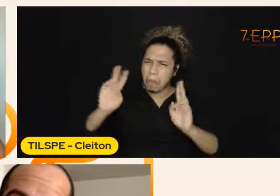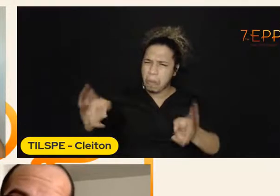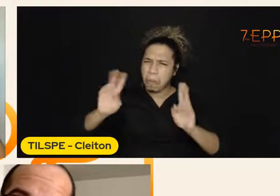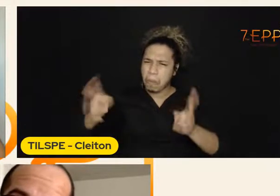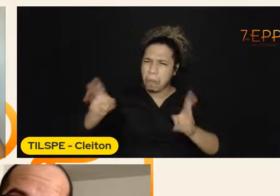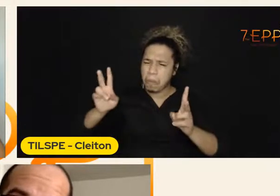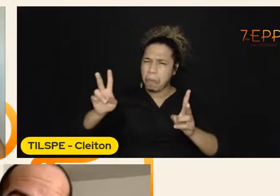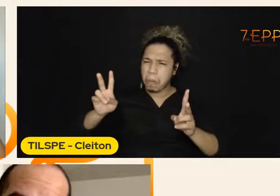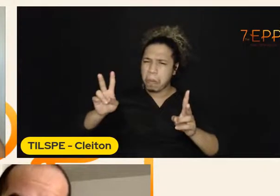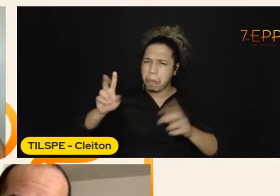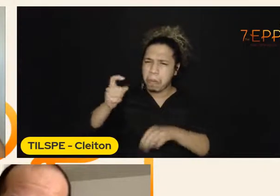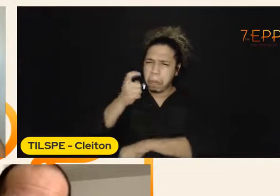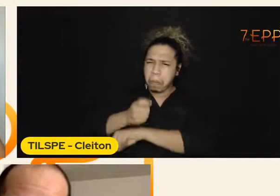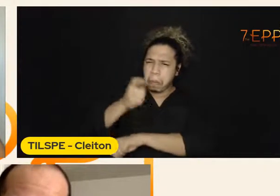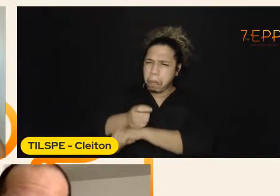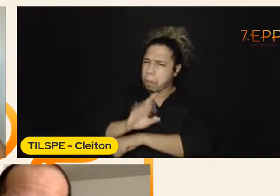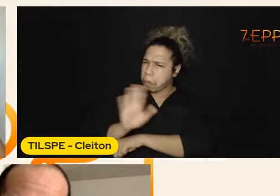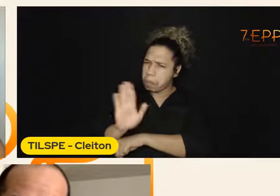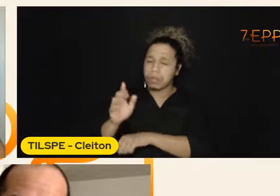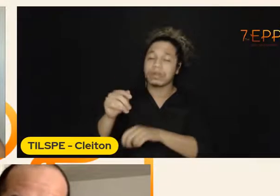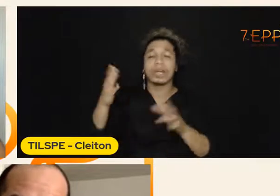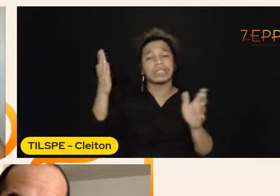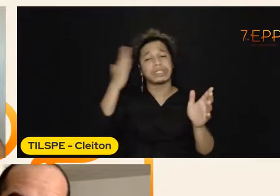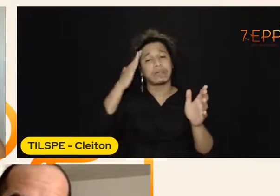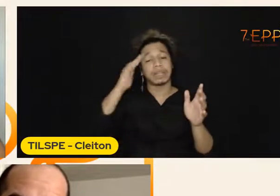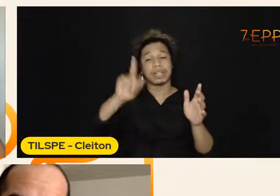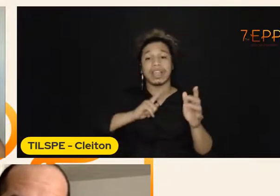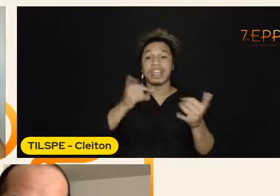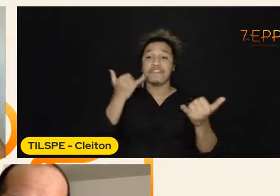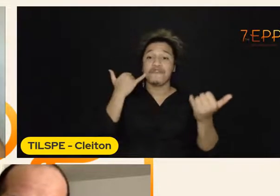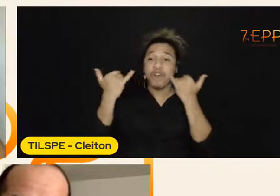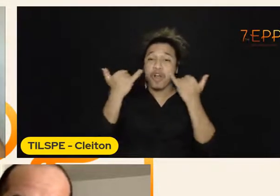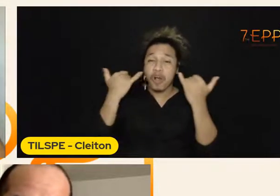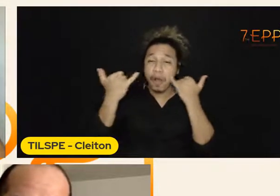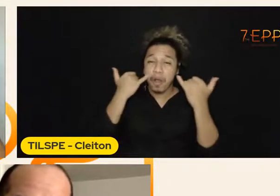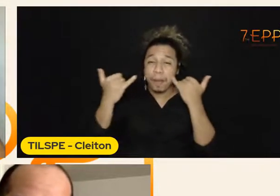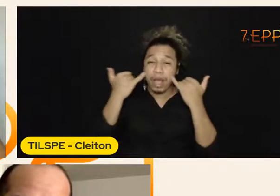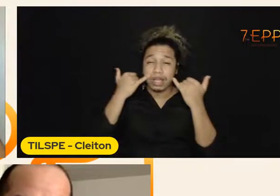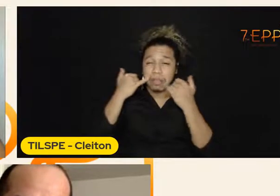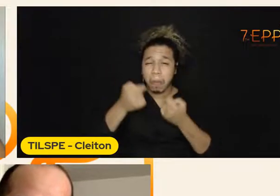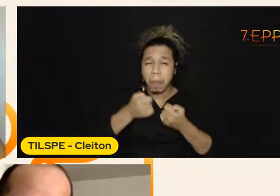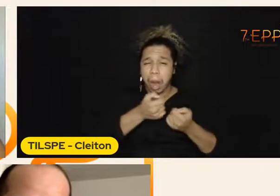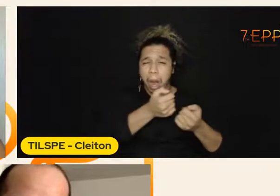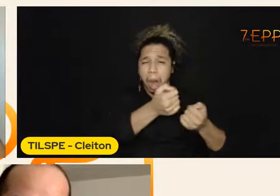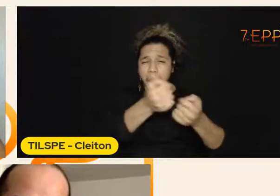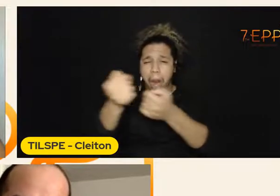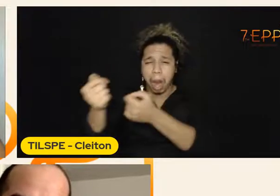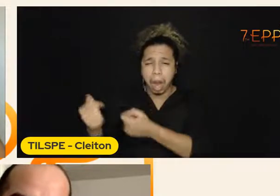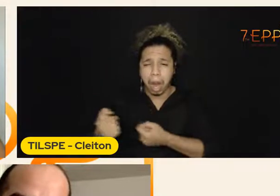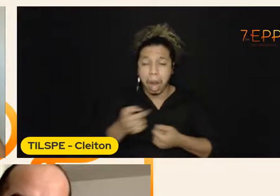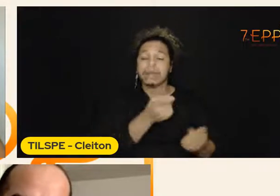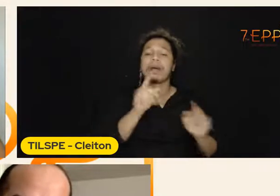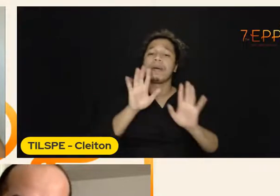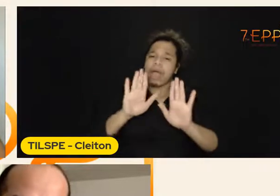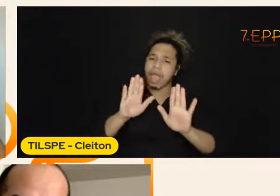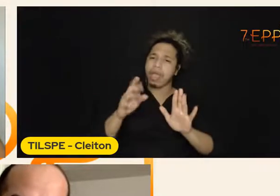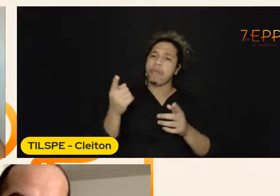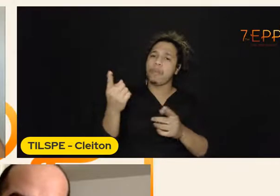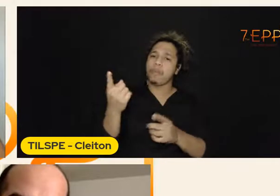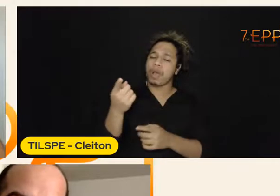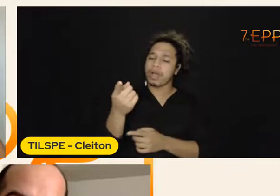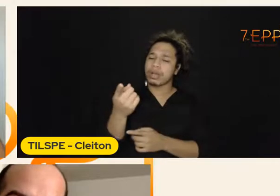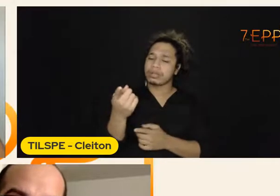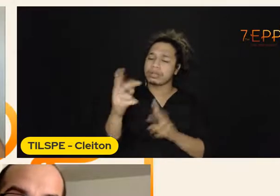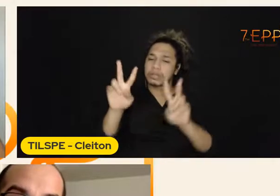there is a lot of misinformation out there. This is something that we need to bring to the table, that we need to discuss and